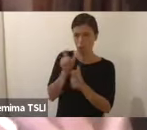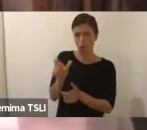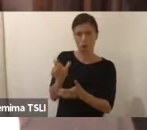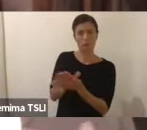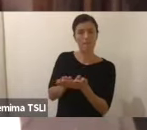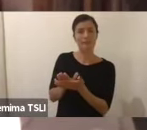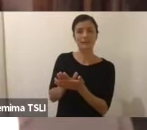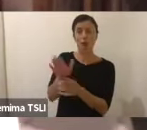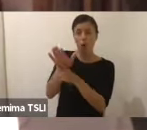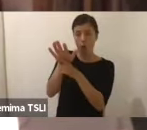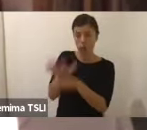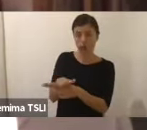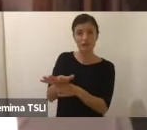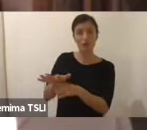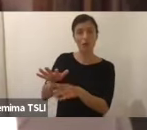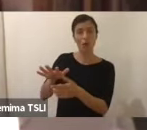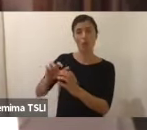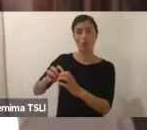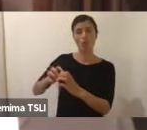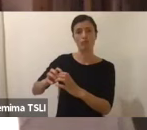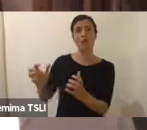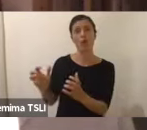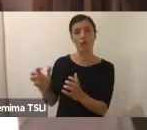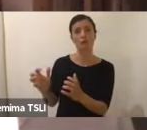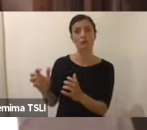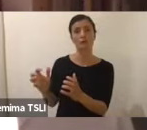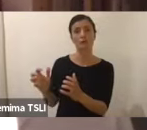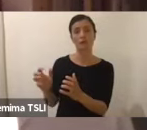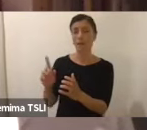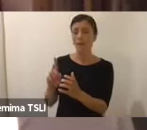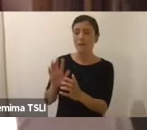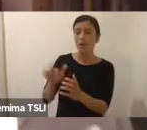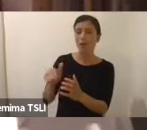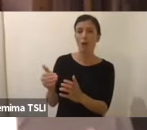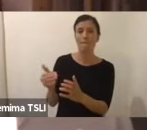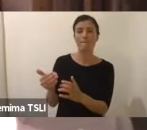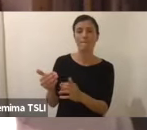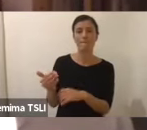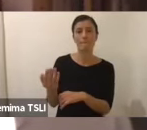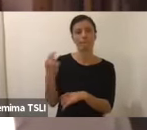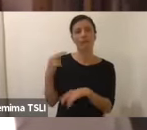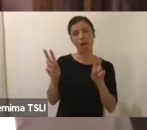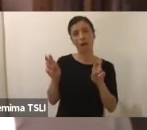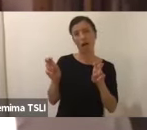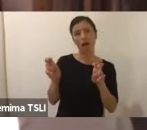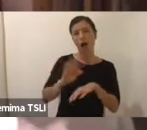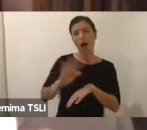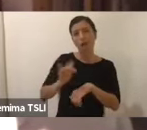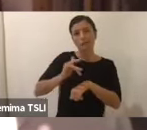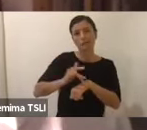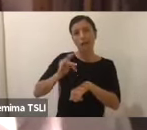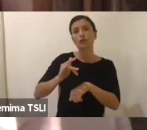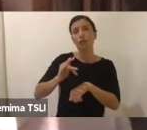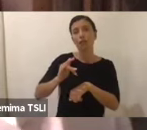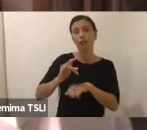so people who come from uh formally considered untouchable uh castes and communities and working